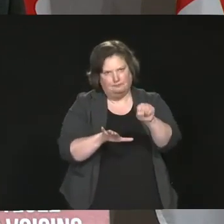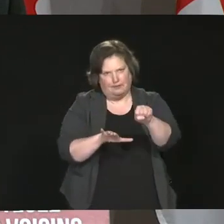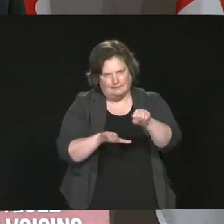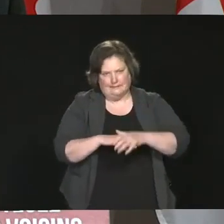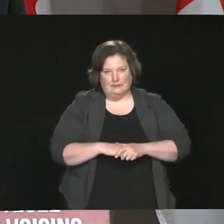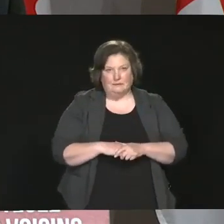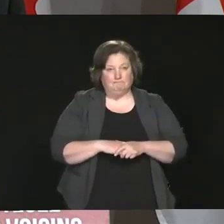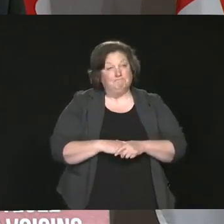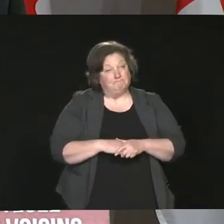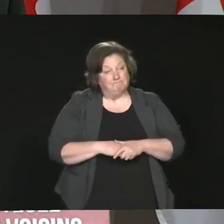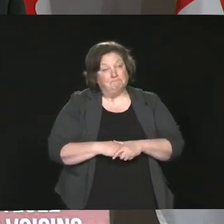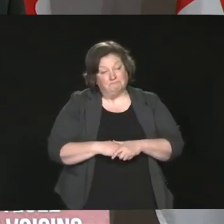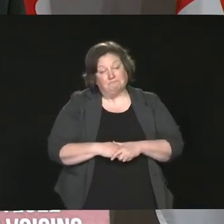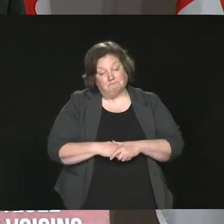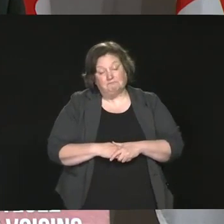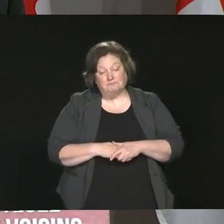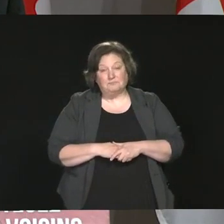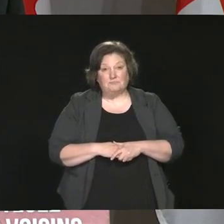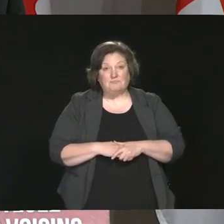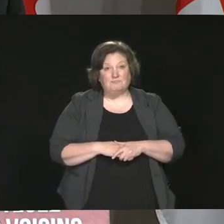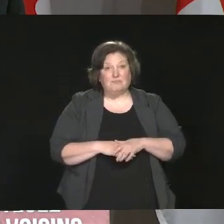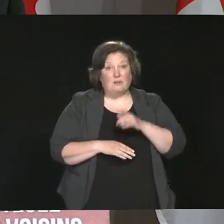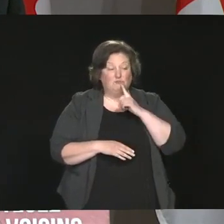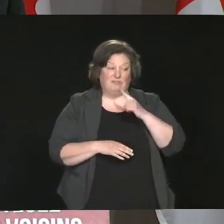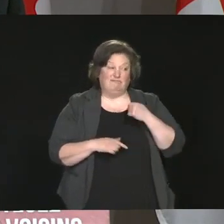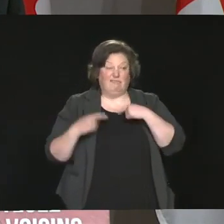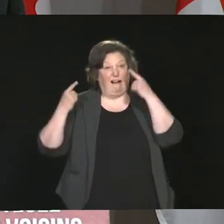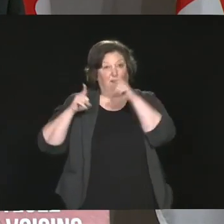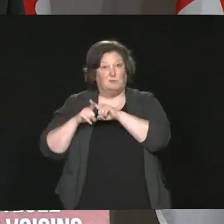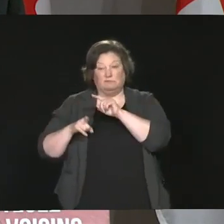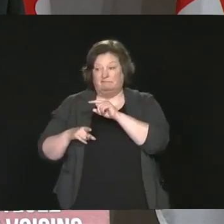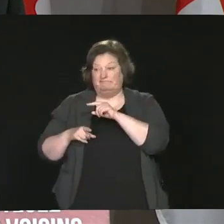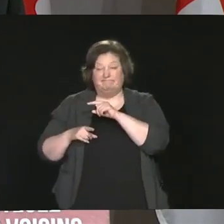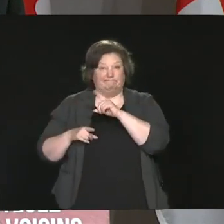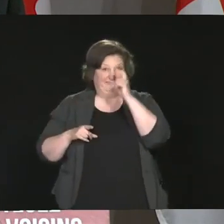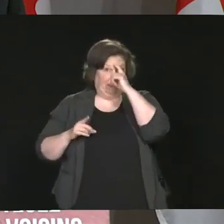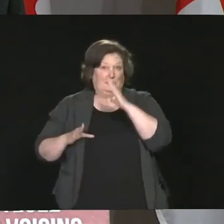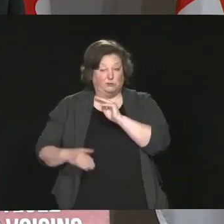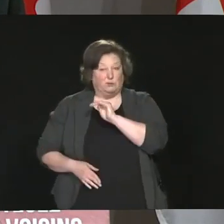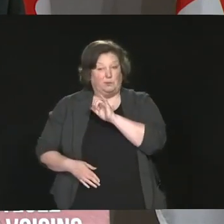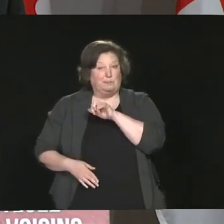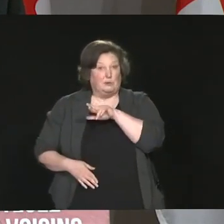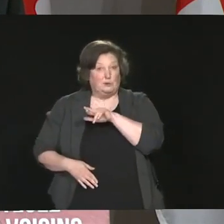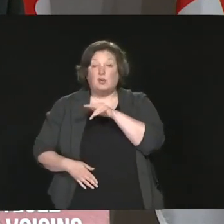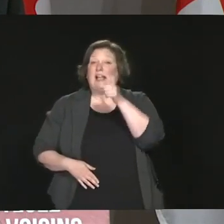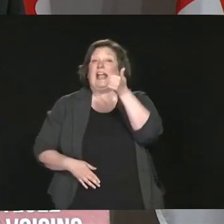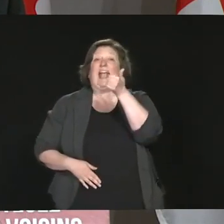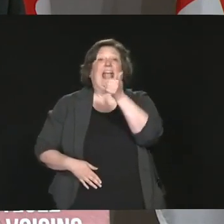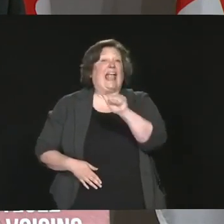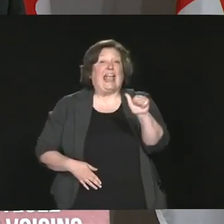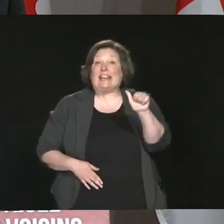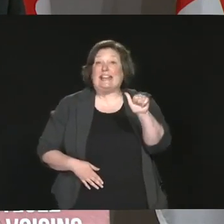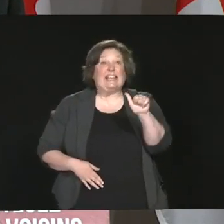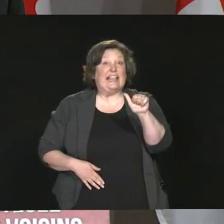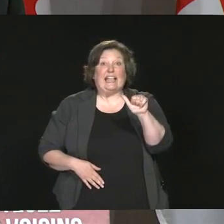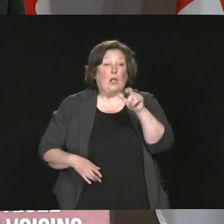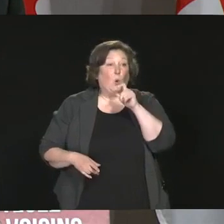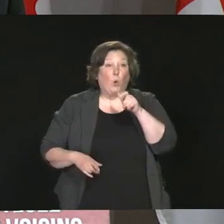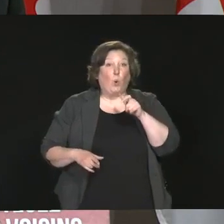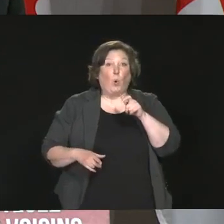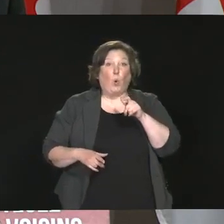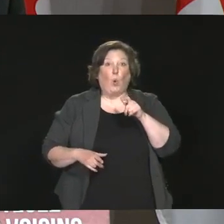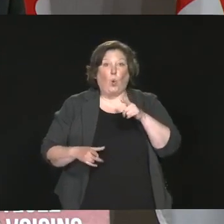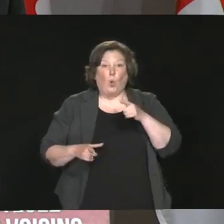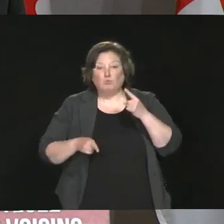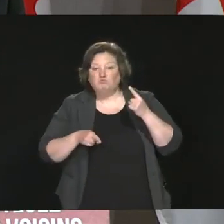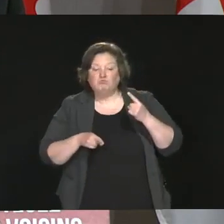I share Minister Miller's concern that individuals who engage in misconduct and don't do their jobs properly need